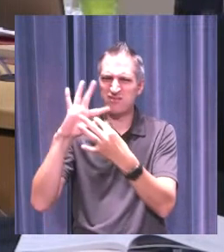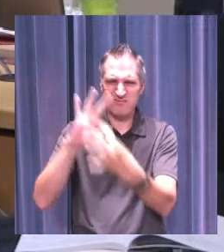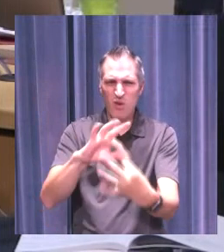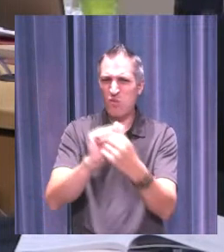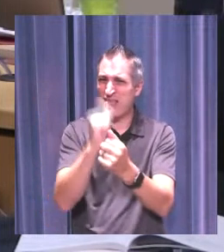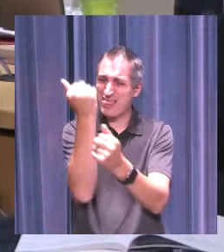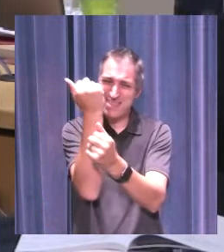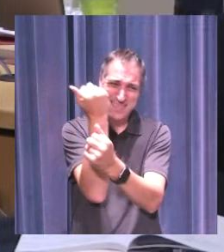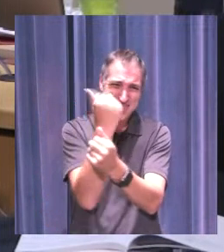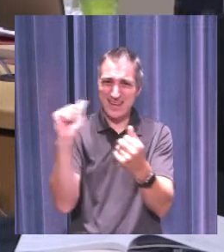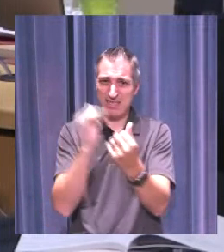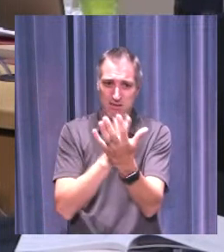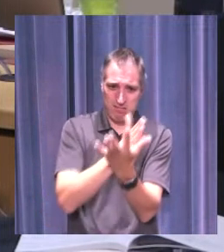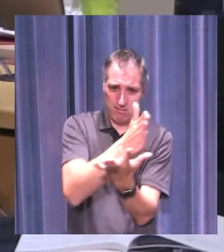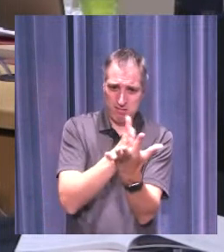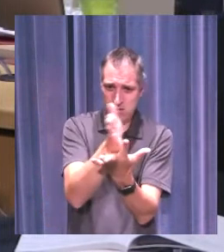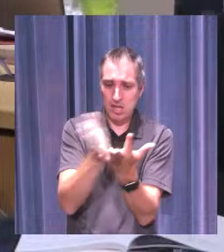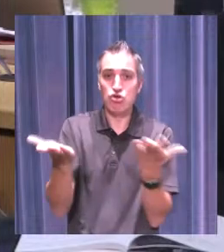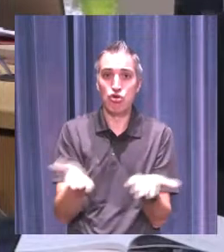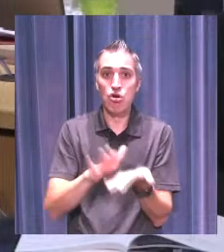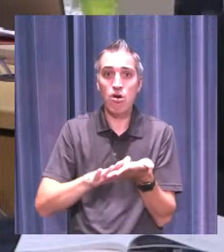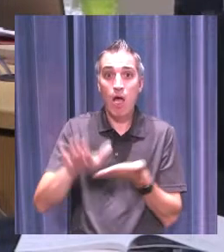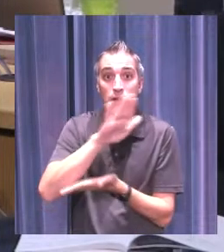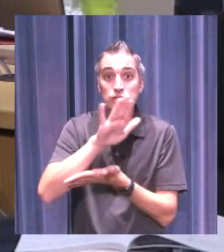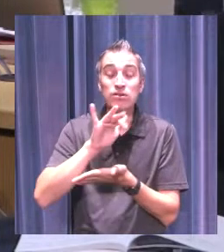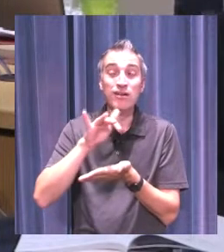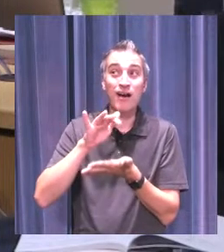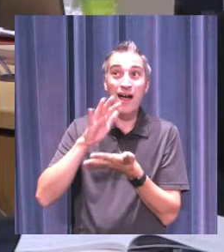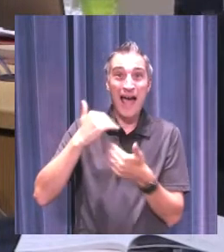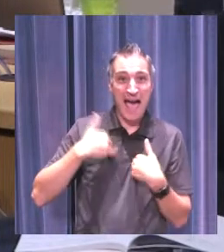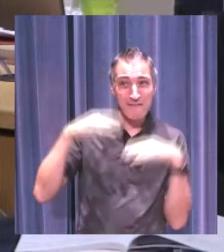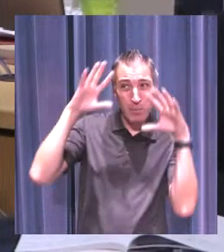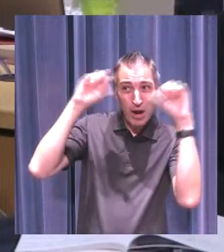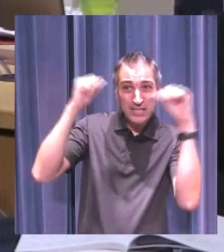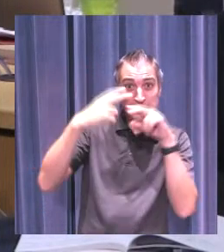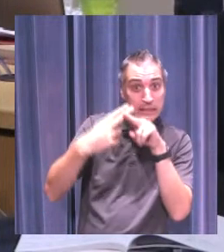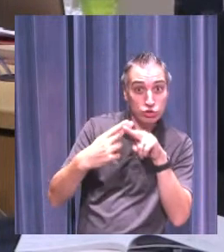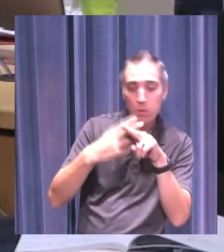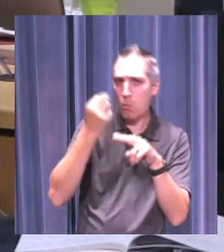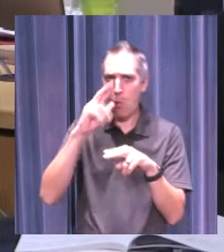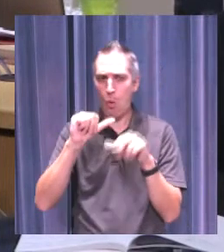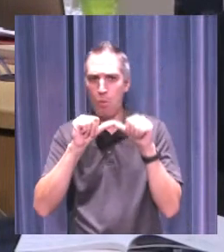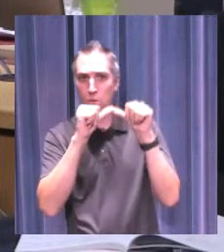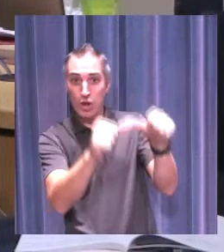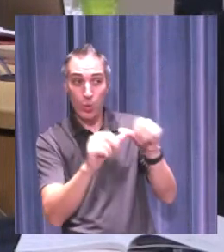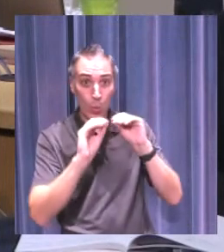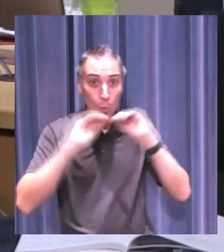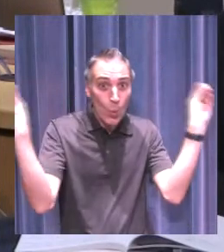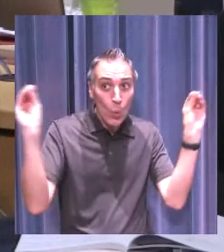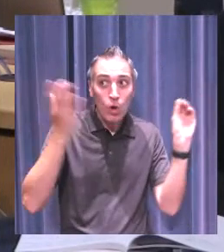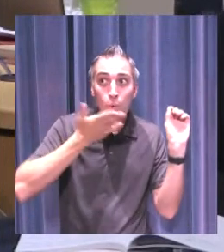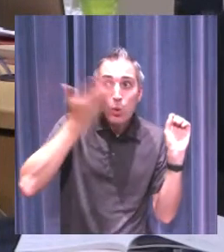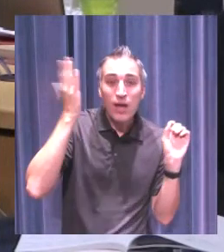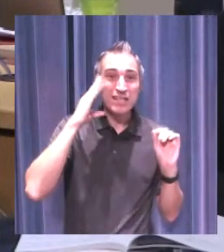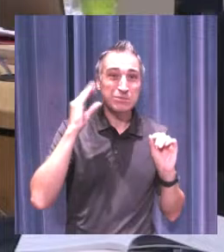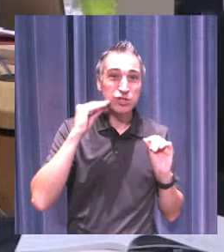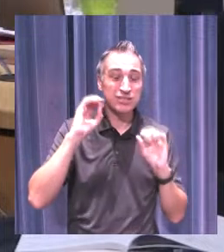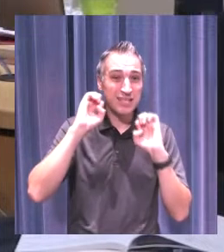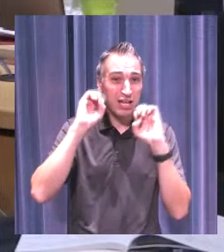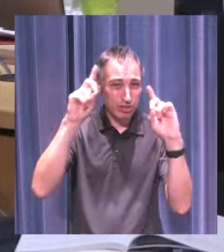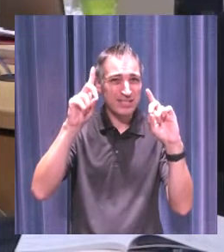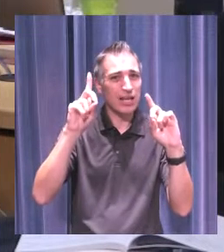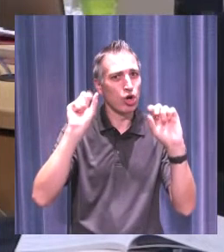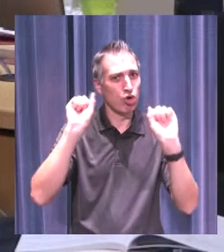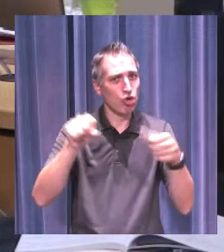of college operations. The prospect of a president, interim or otherwise, has no experience in education, presents hazards